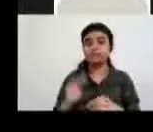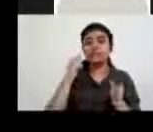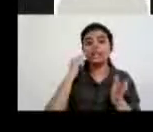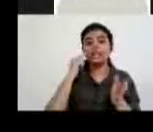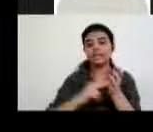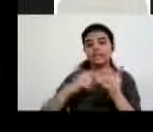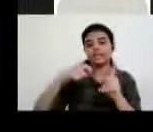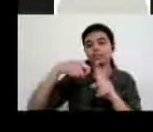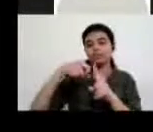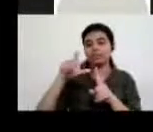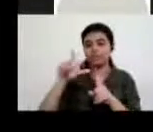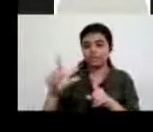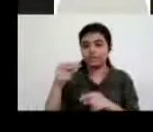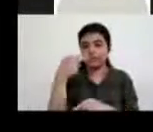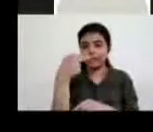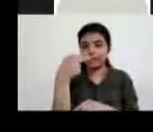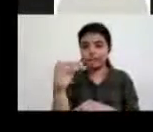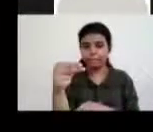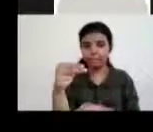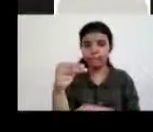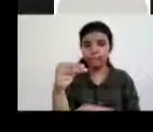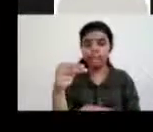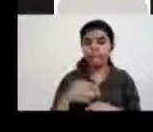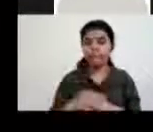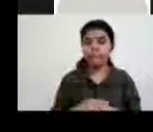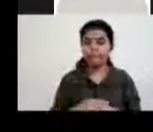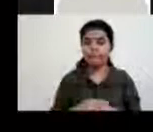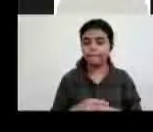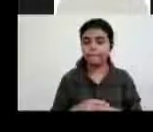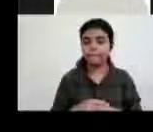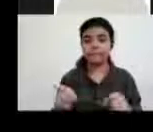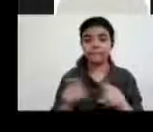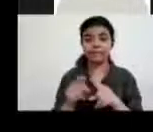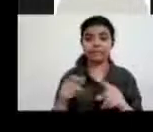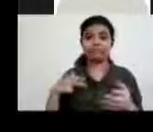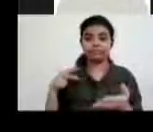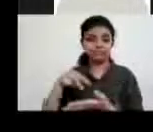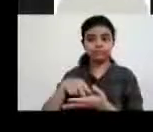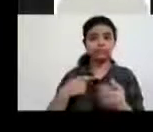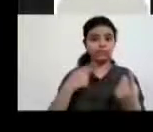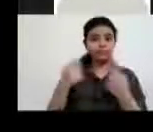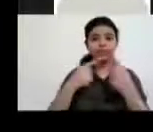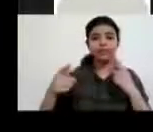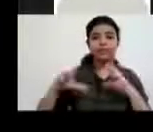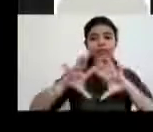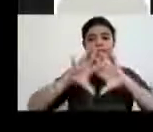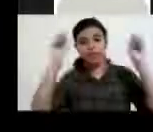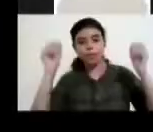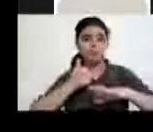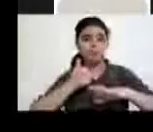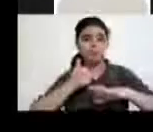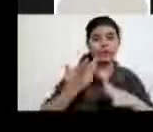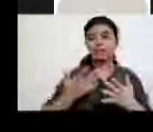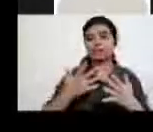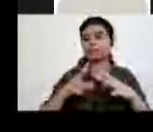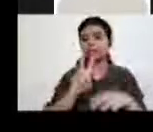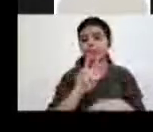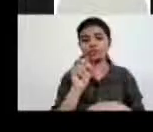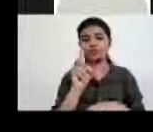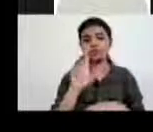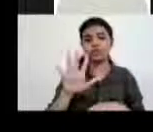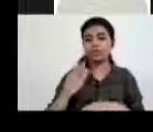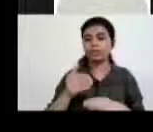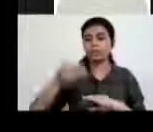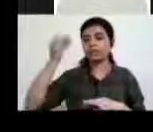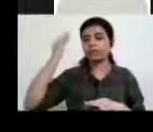Design. And when I'm standing here talking to you, telling you that I was founding it in 2015, then I